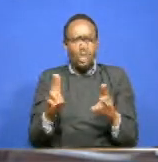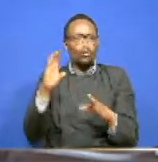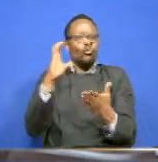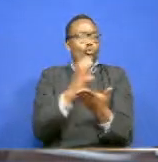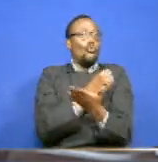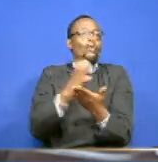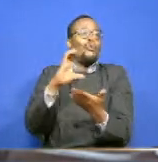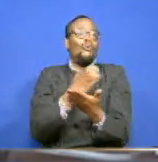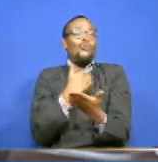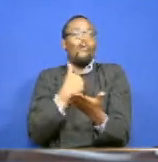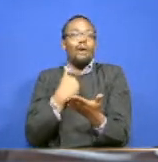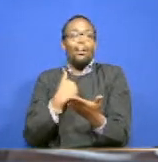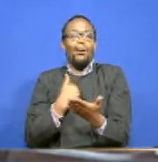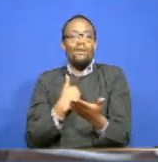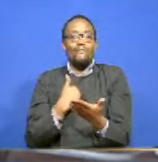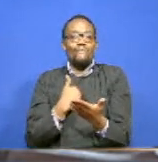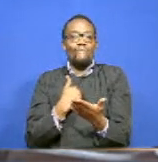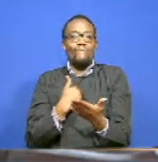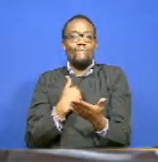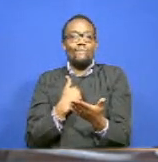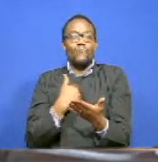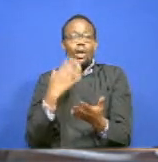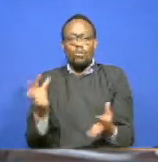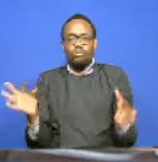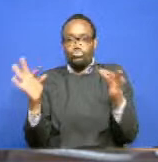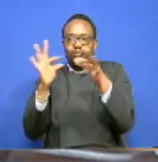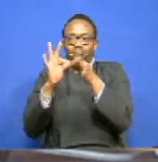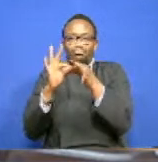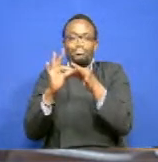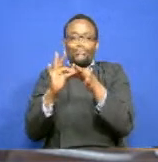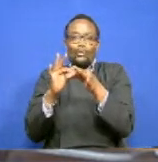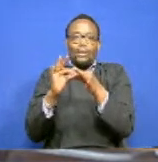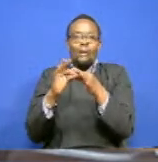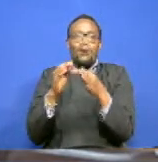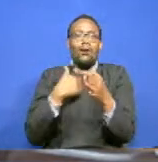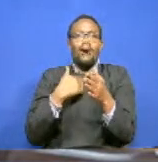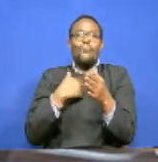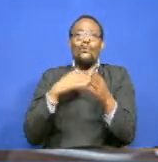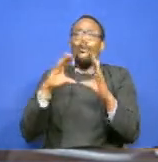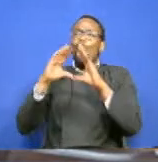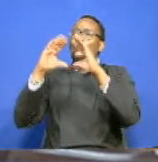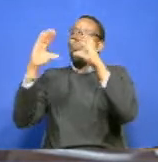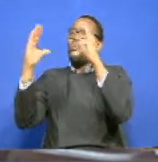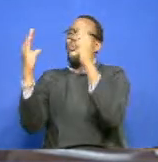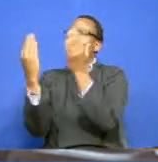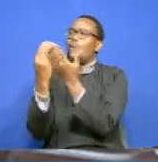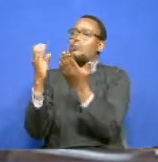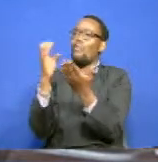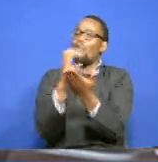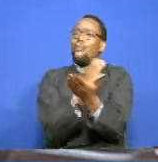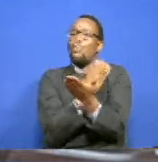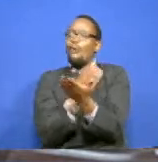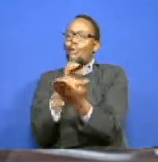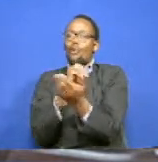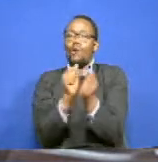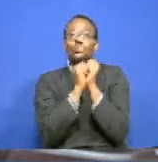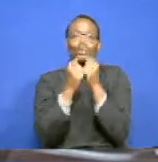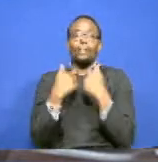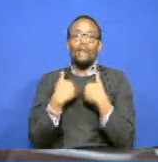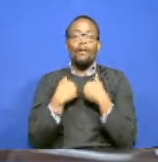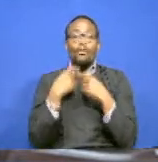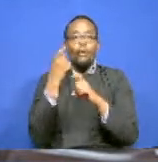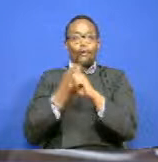choir piece, where we join together with singers around the world. Since the day